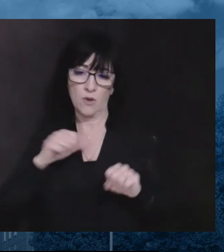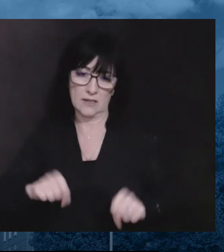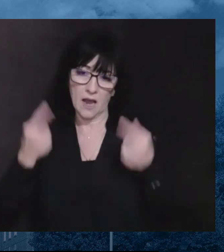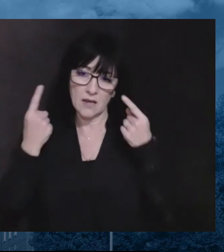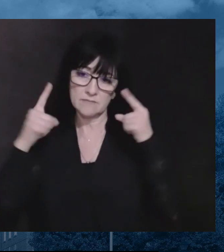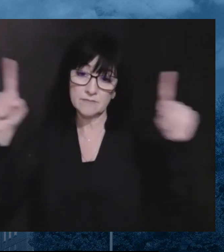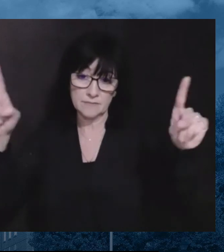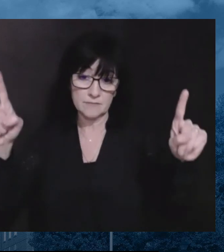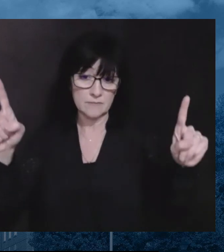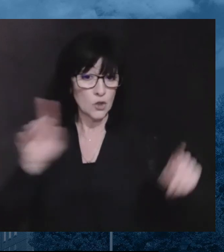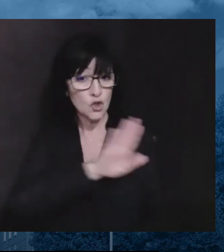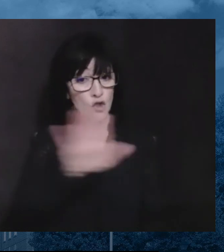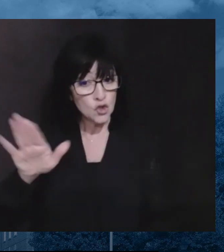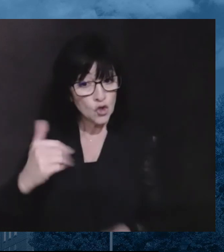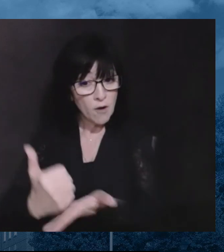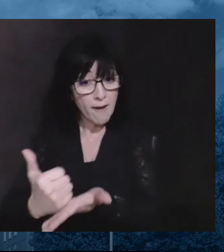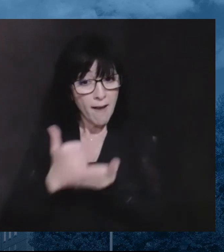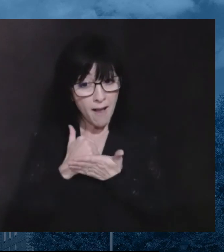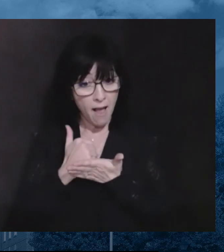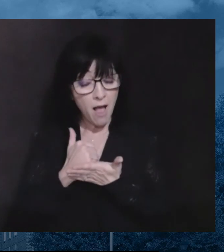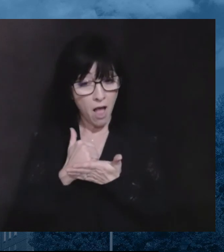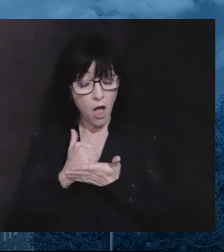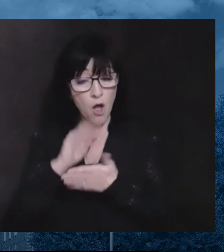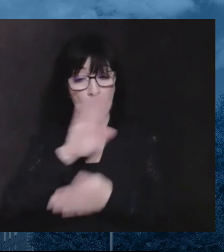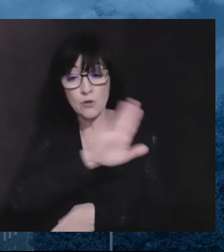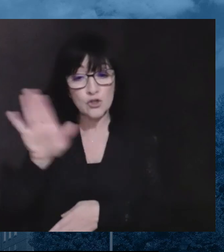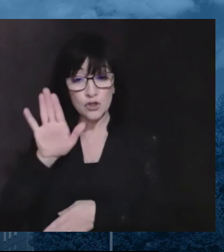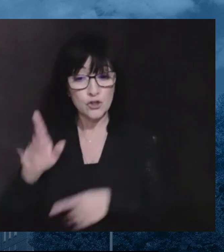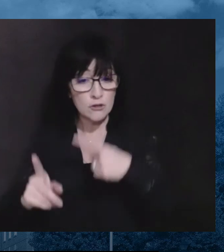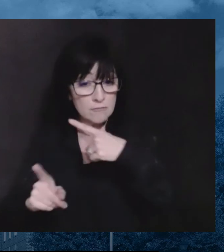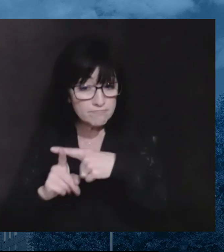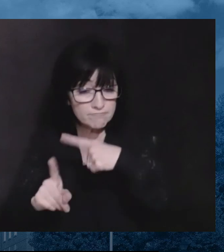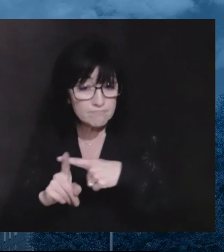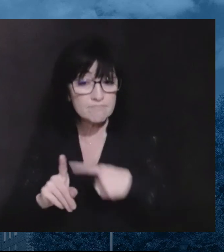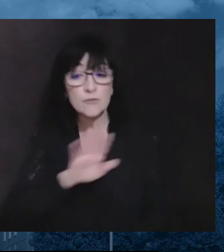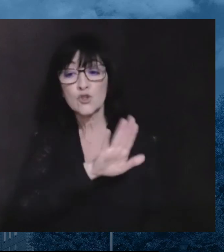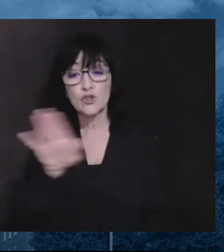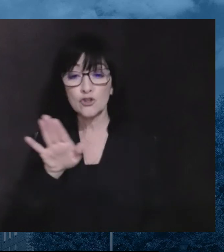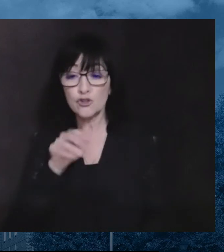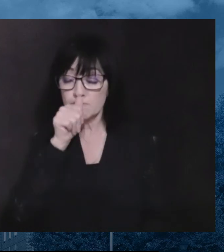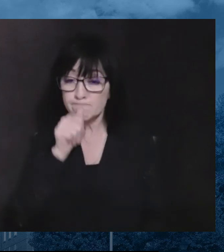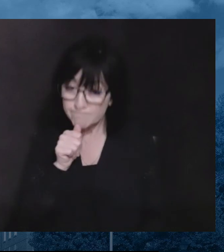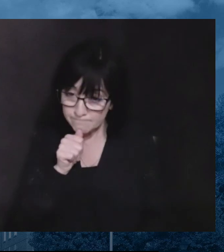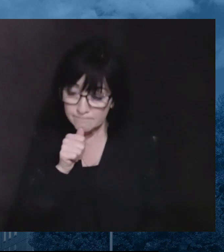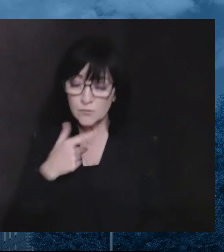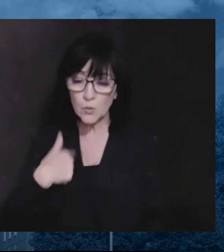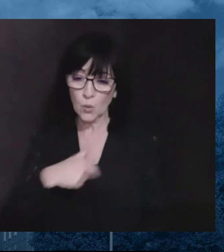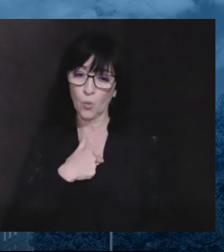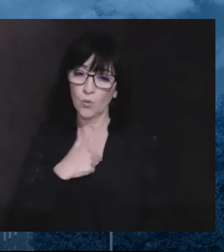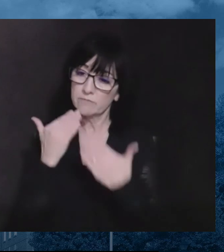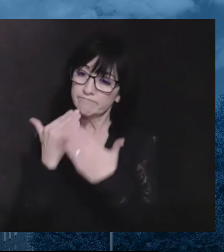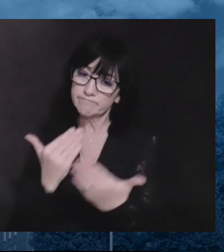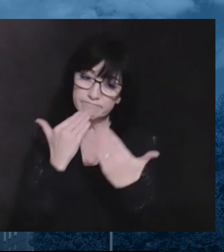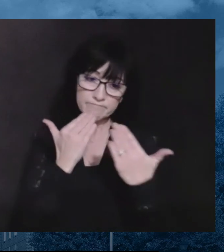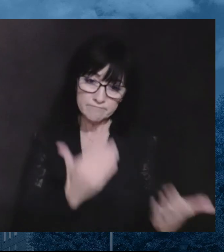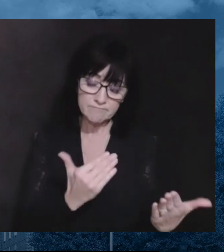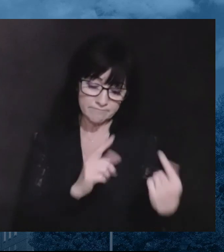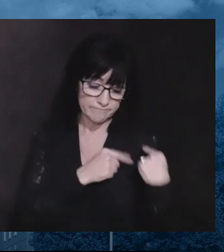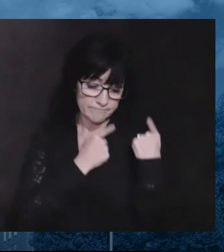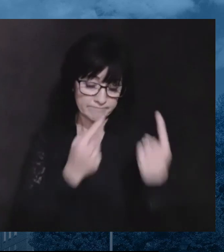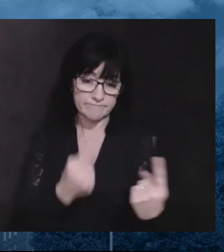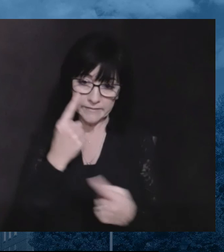your help and your forbearance, and we appreciate everything that you've done in the last year. We